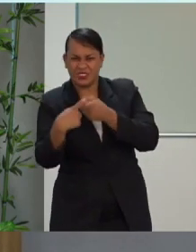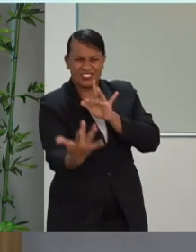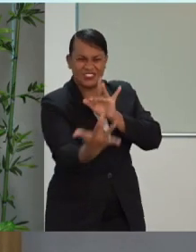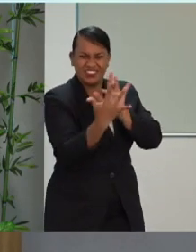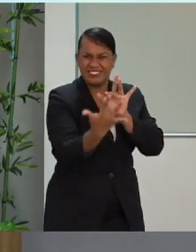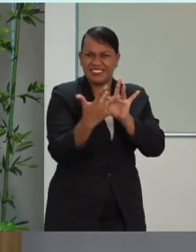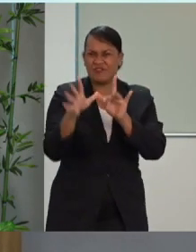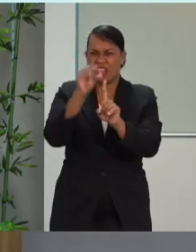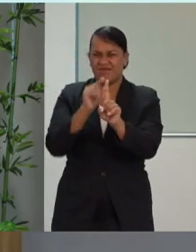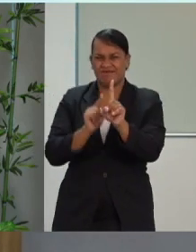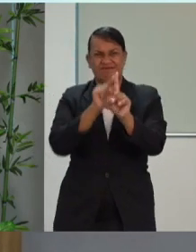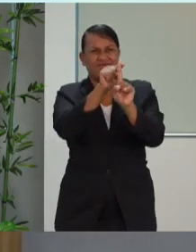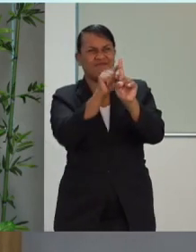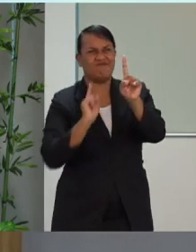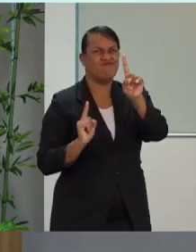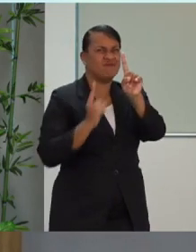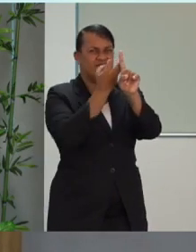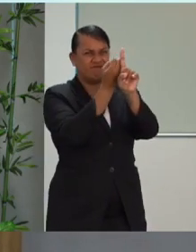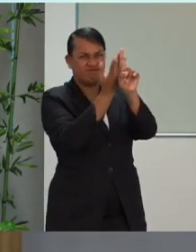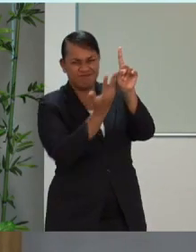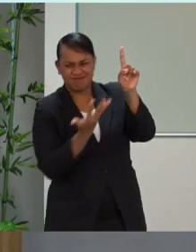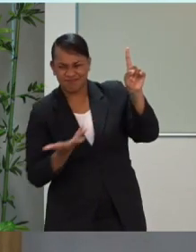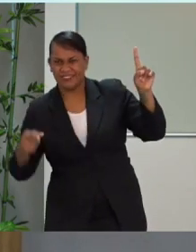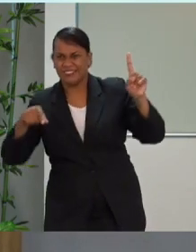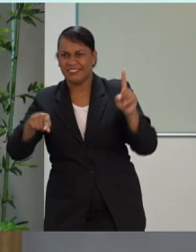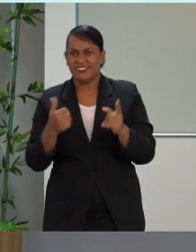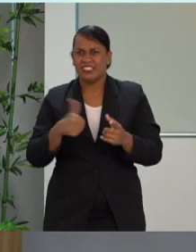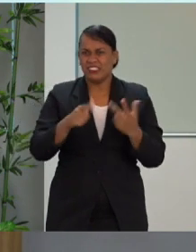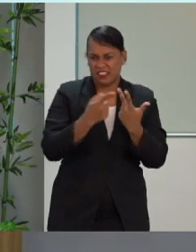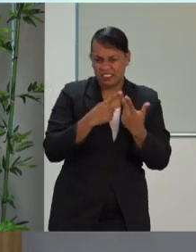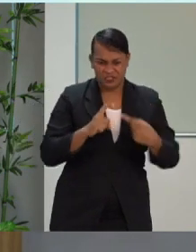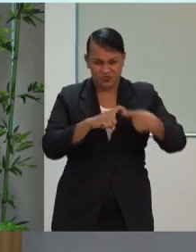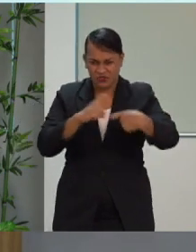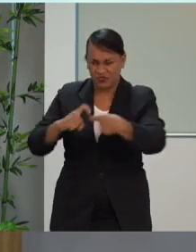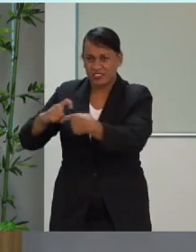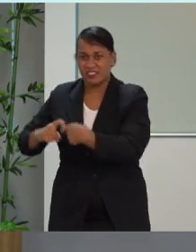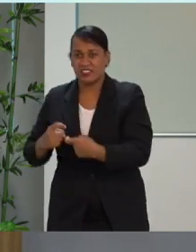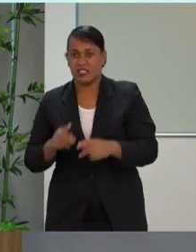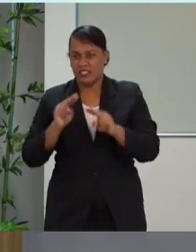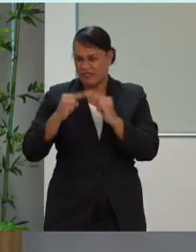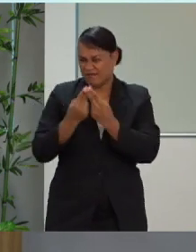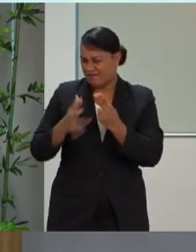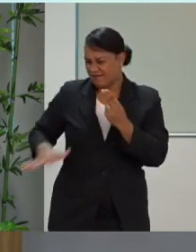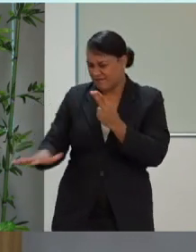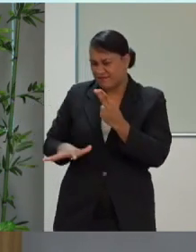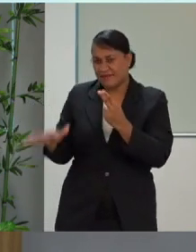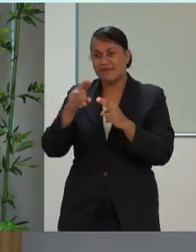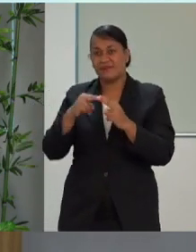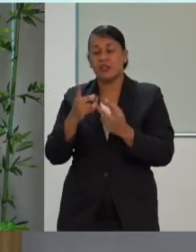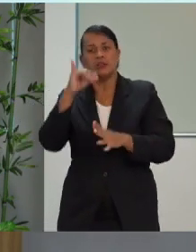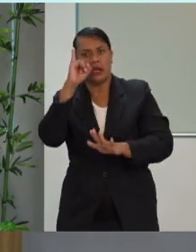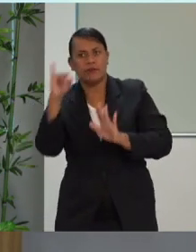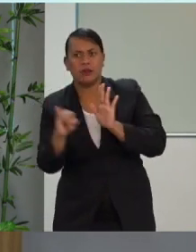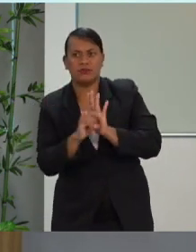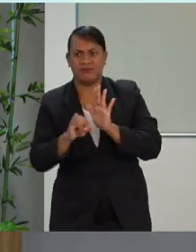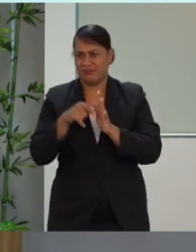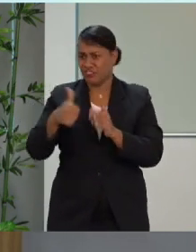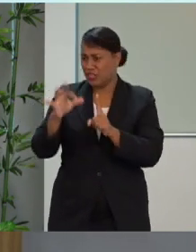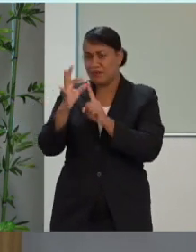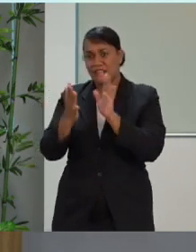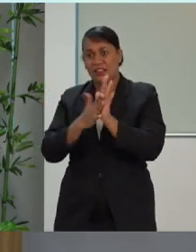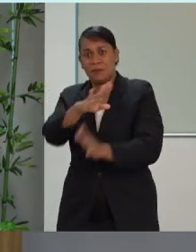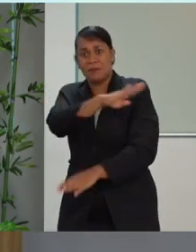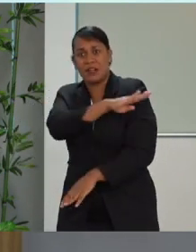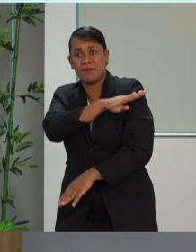1 and cluster 3. The fever clinics, as stated by the Honorable Prime Minister, continues, and